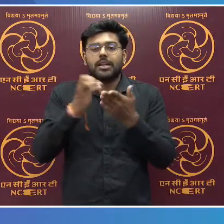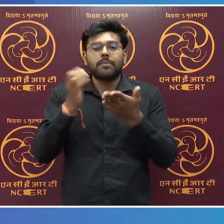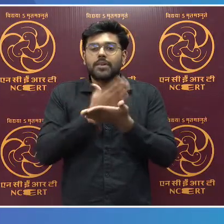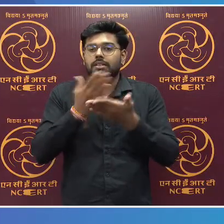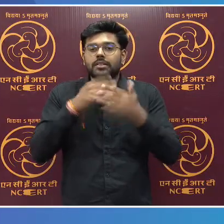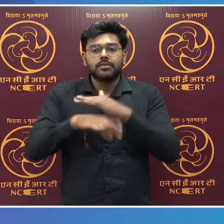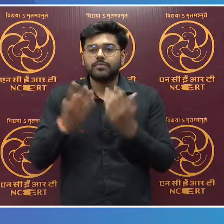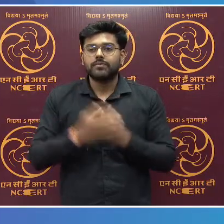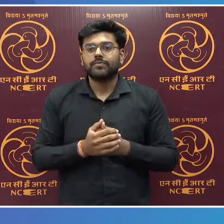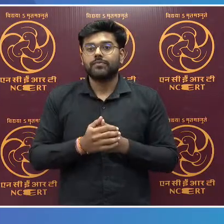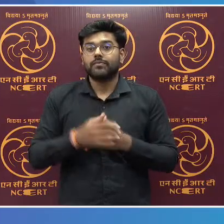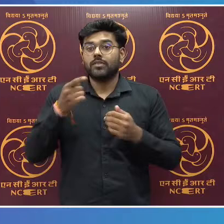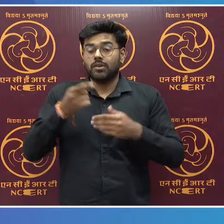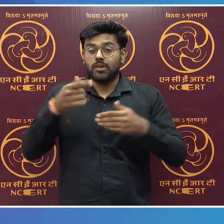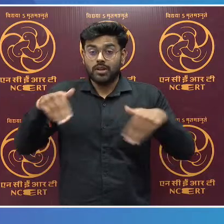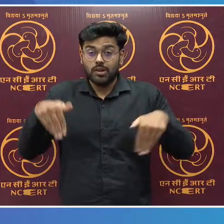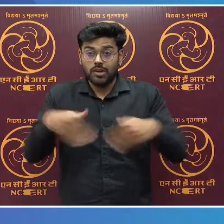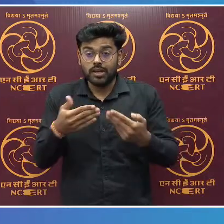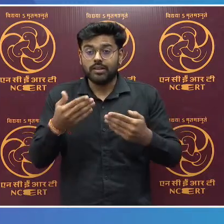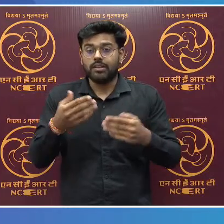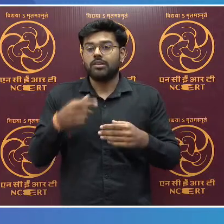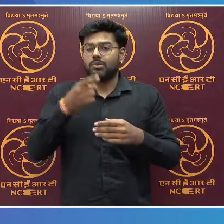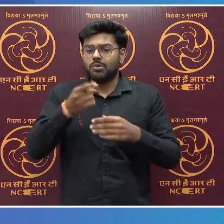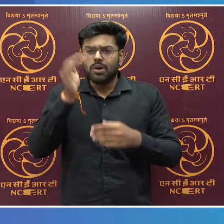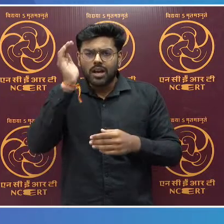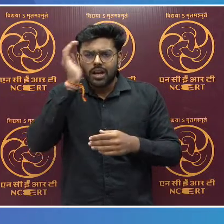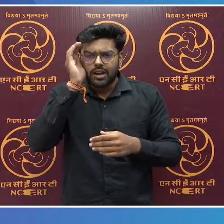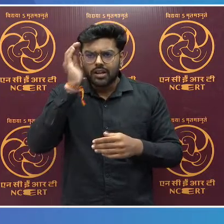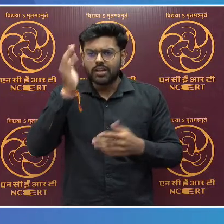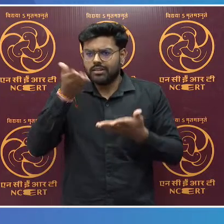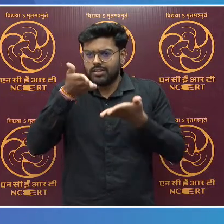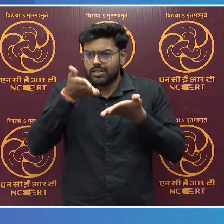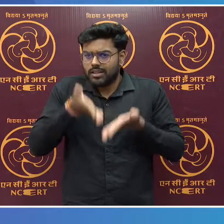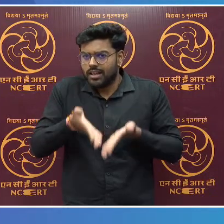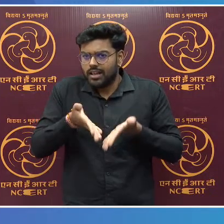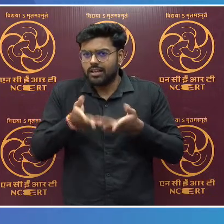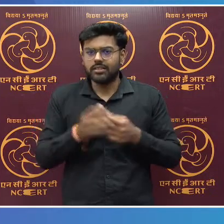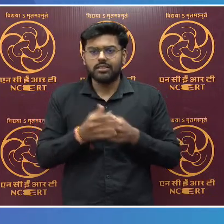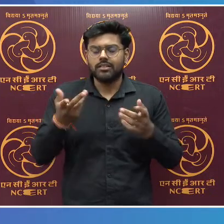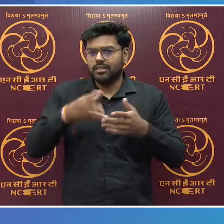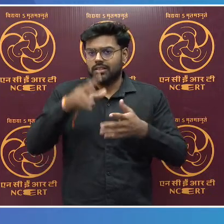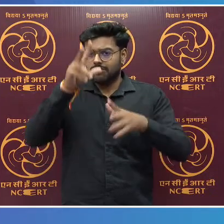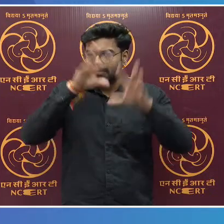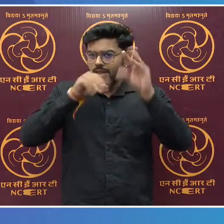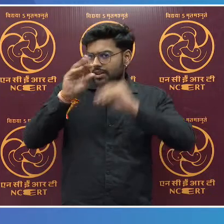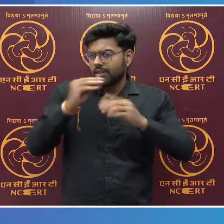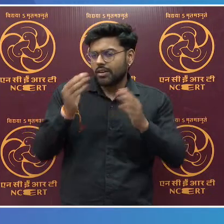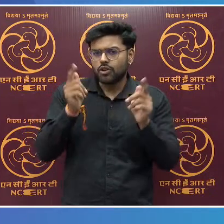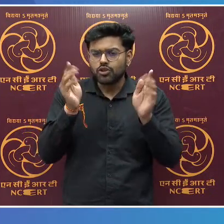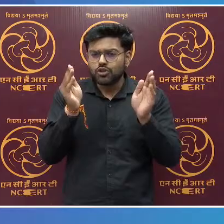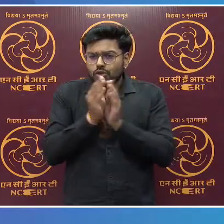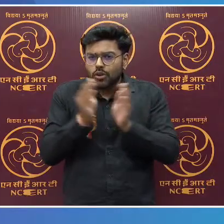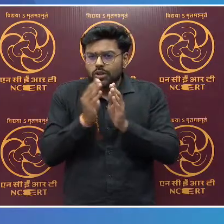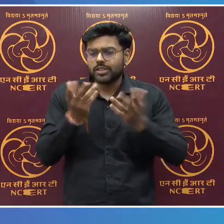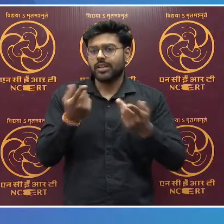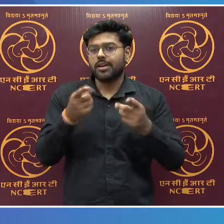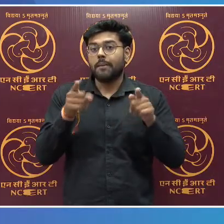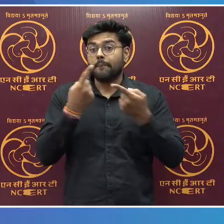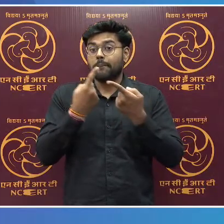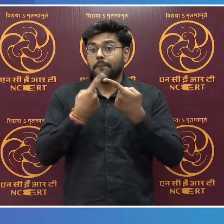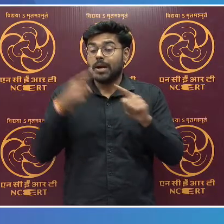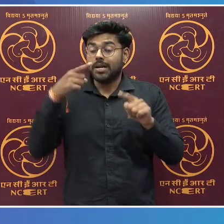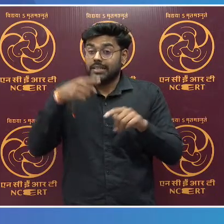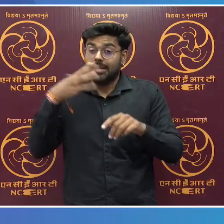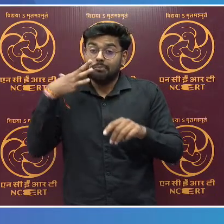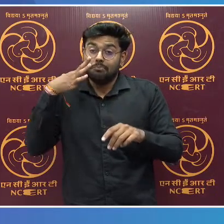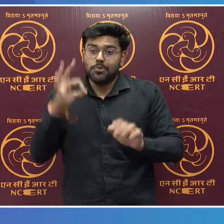your introductory statement, we have heard that we'll be studying something which is very small, at the same time that